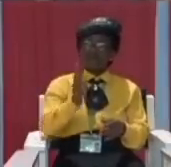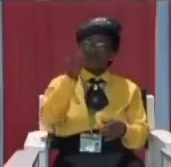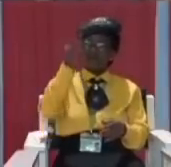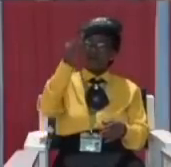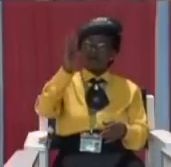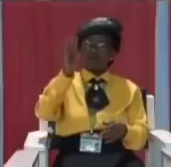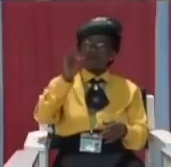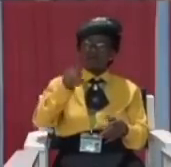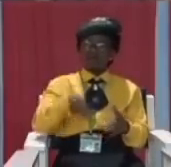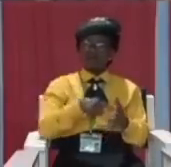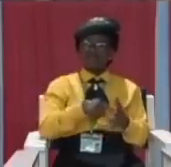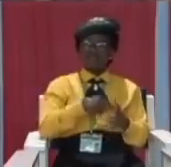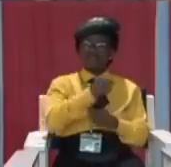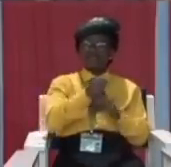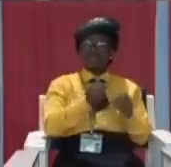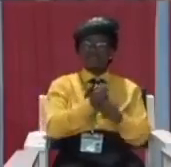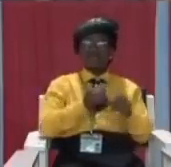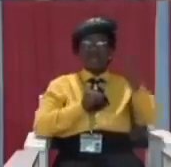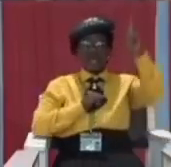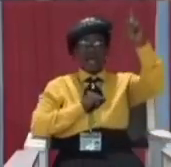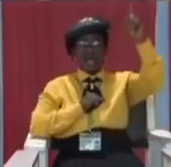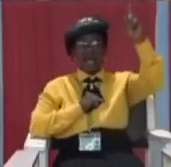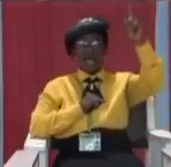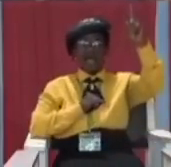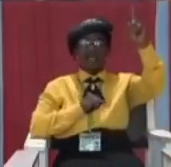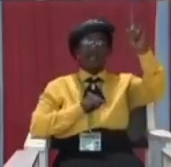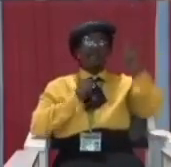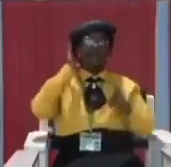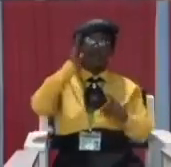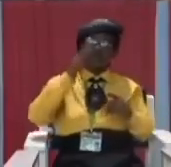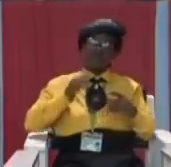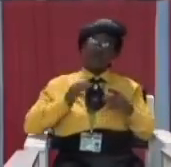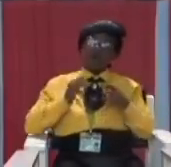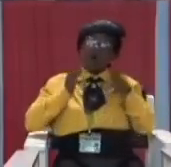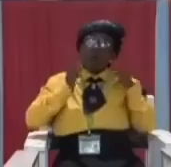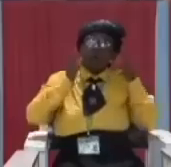I will blow into you a miracle so big.